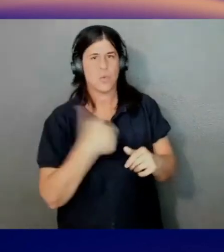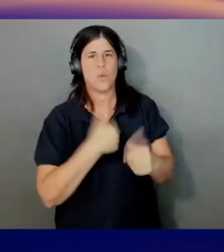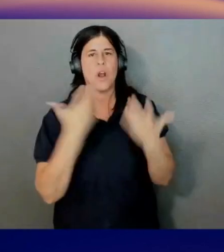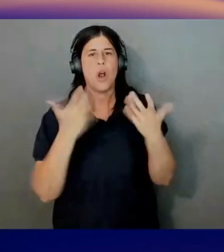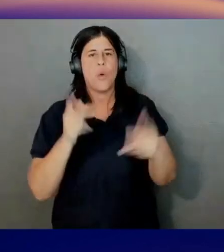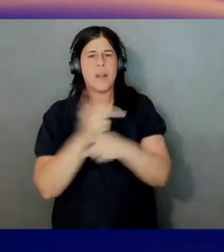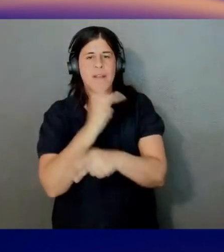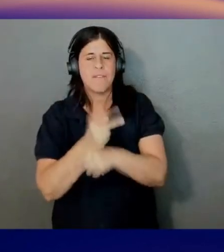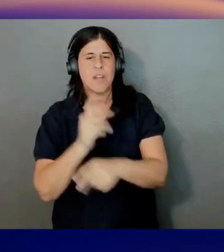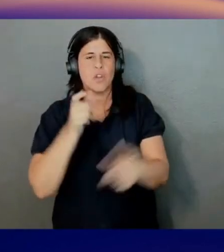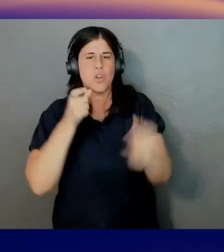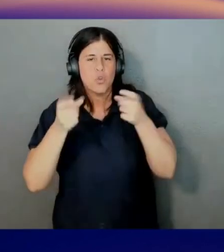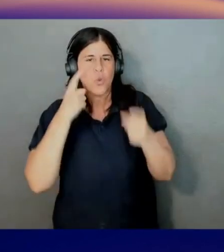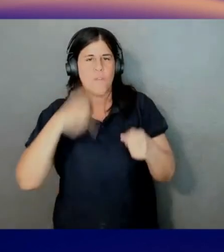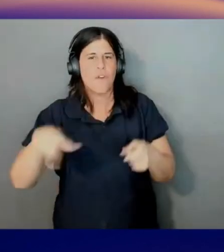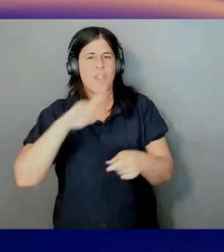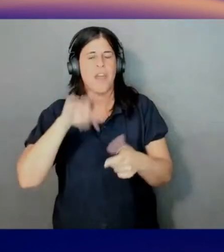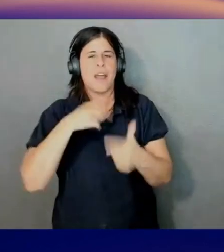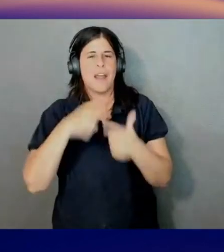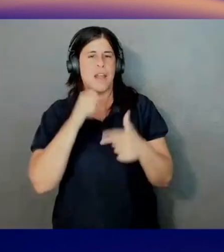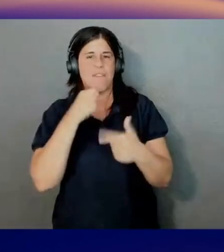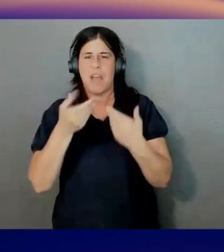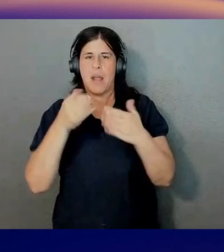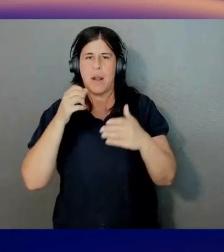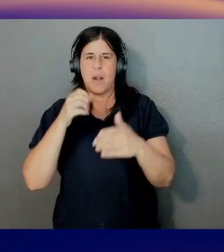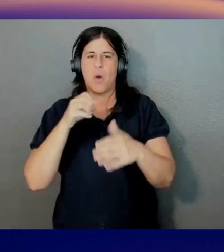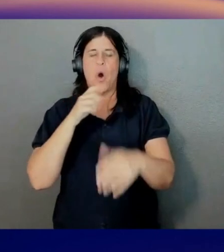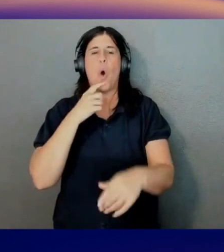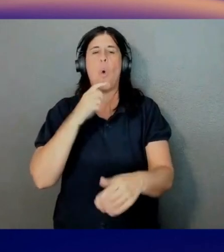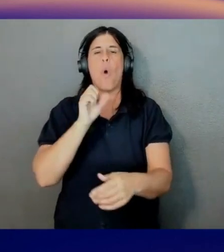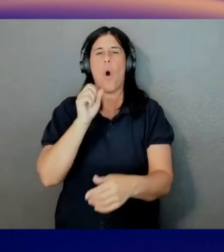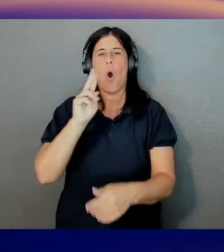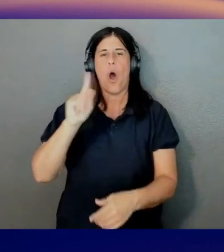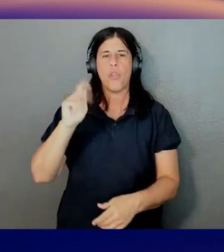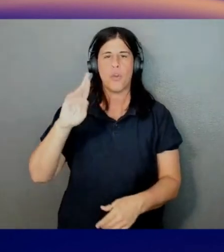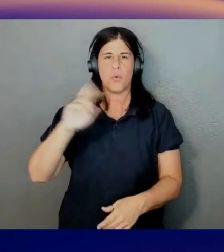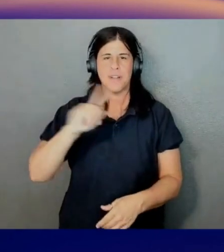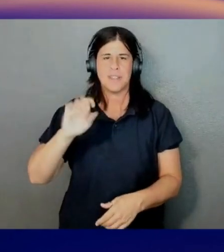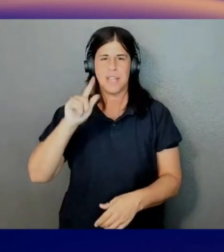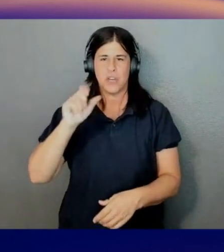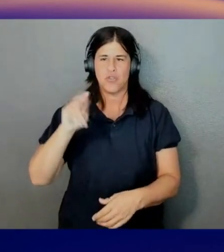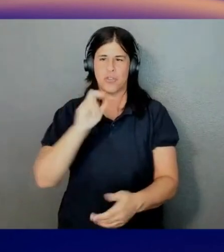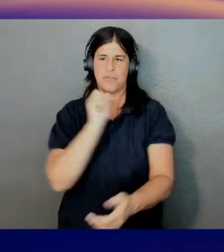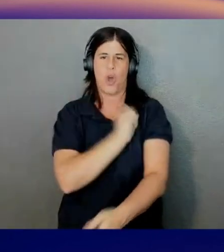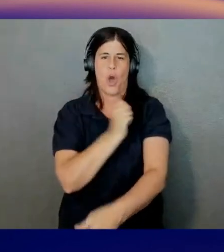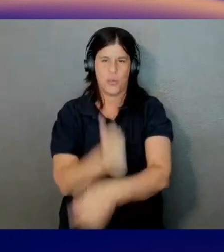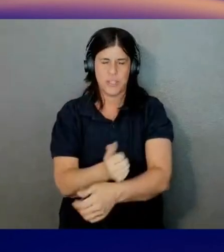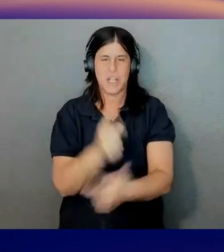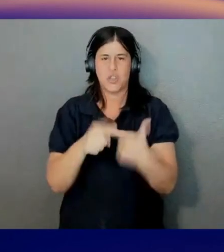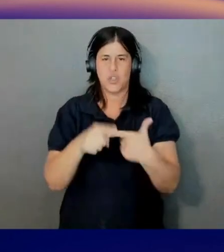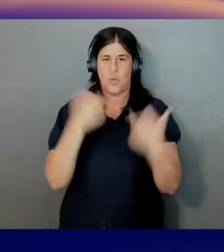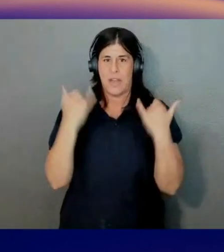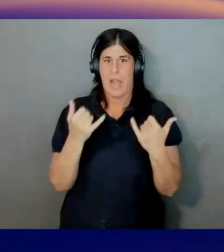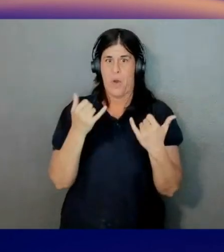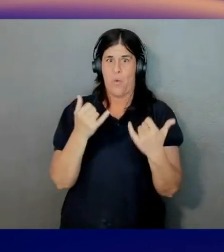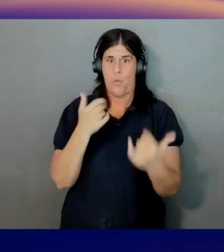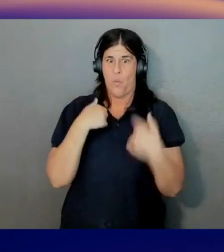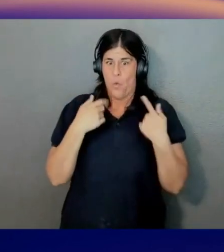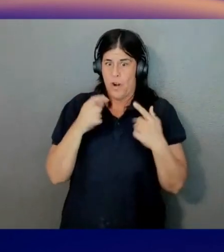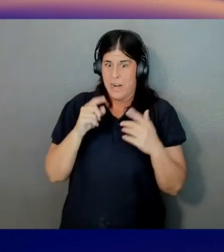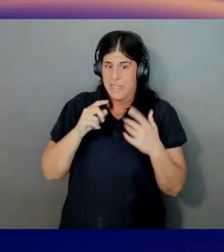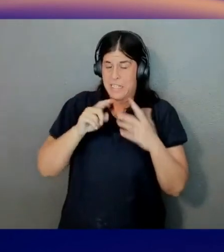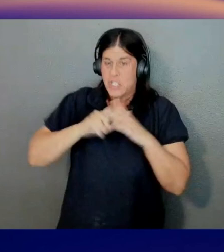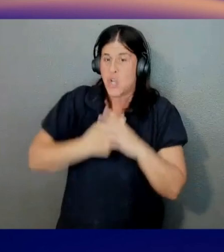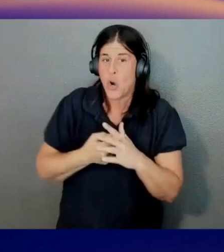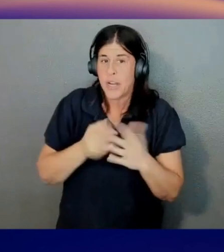at the Yeah. Okta and There's identity no provider end. authorization yet. We're signing it now, so we're starting Yeah. to get some So authorization. now what we are doing, Yeah. we are trying